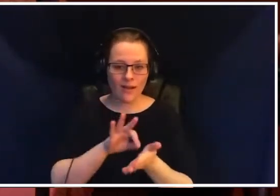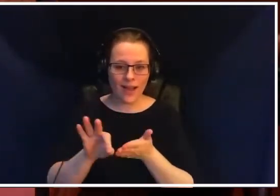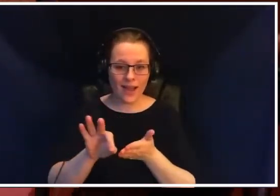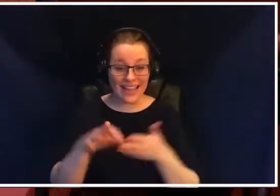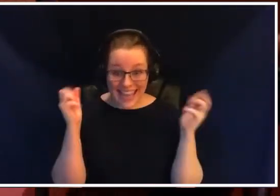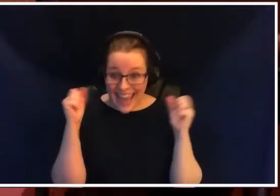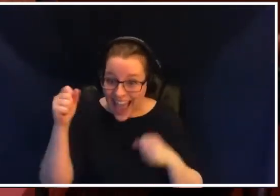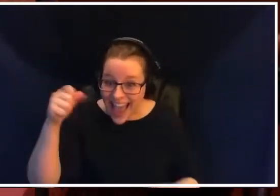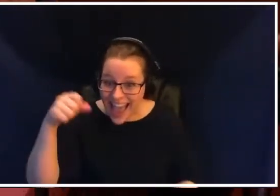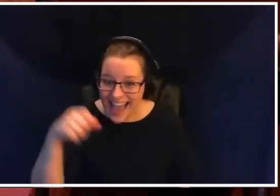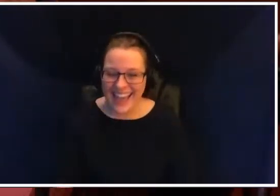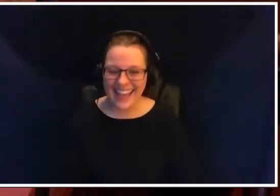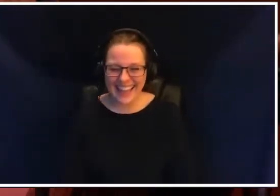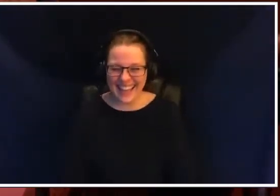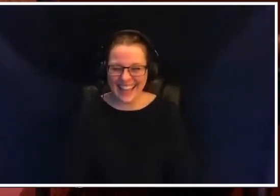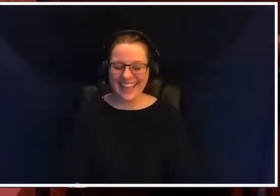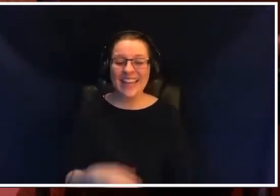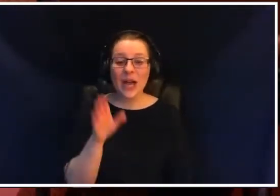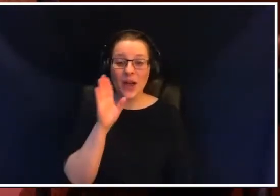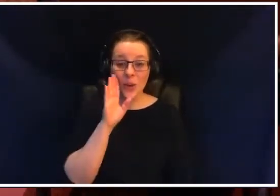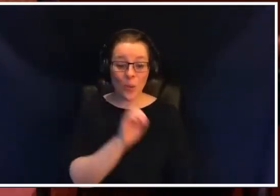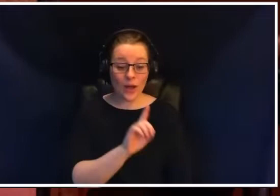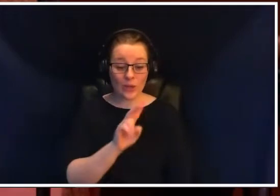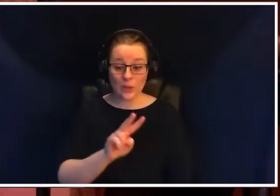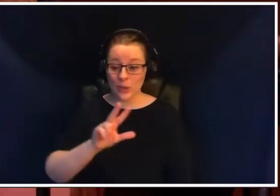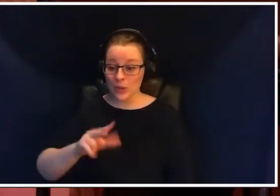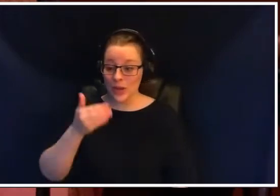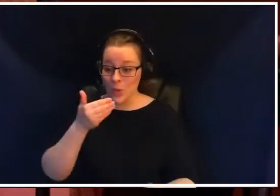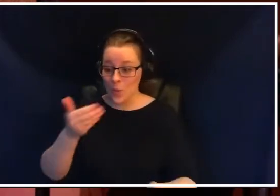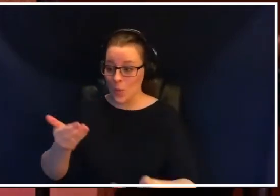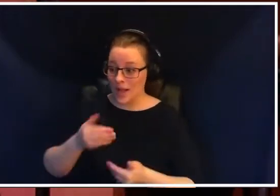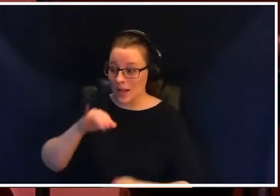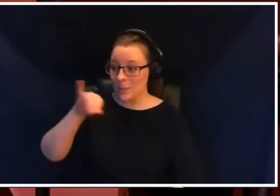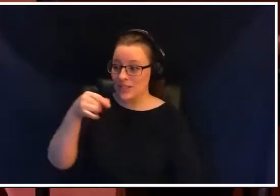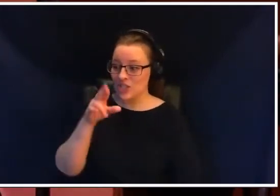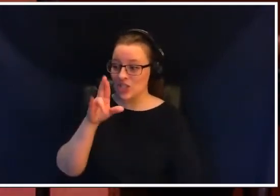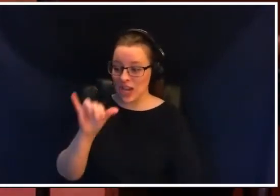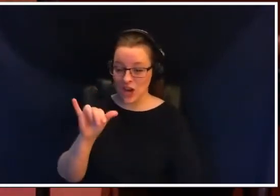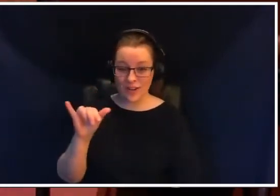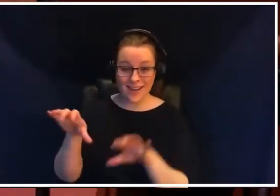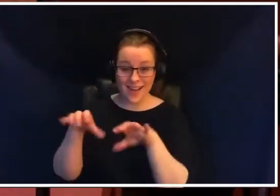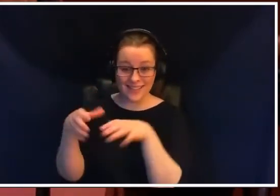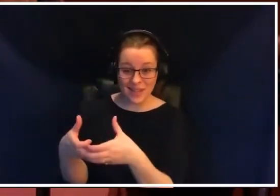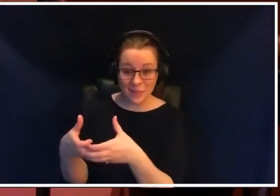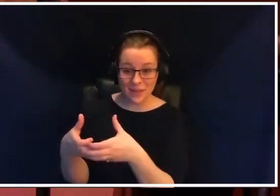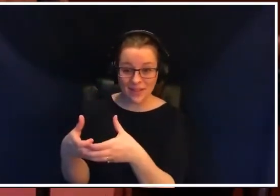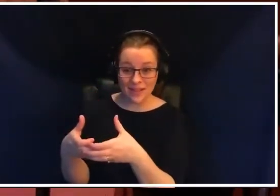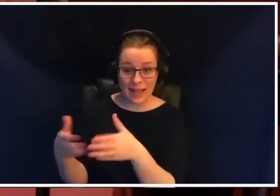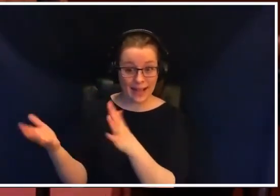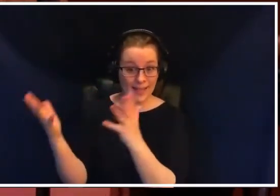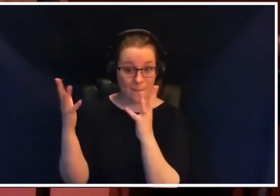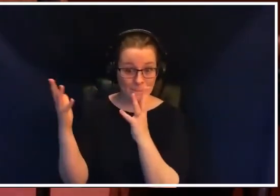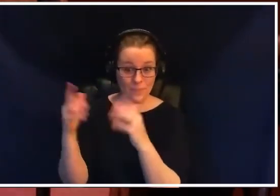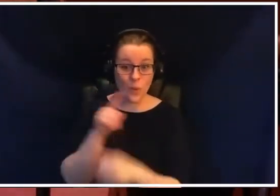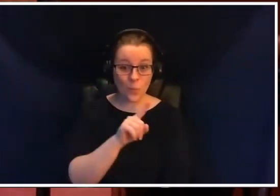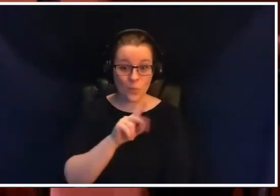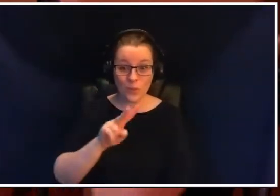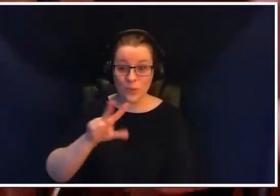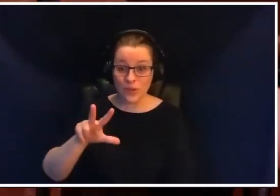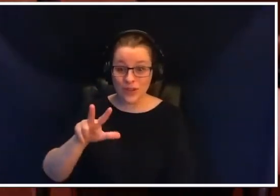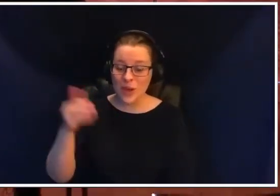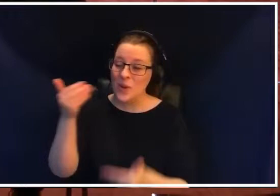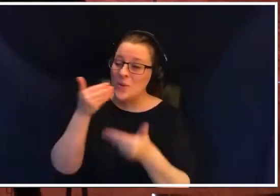yeah! Let's say welcome to the Jerry Ensemble and clap as hard as we can, okay? One, two,